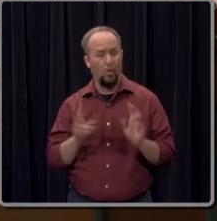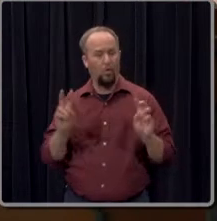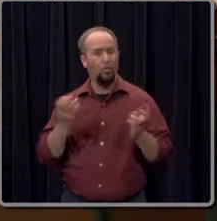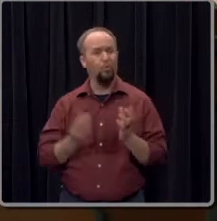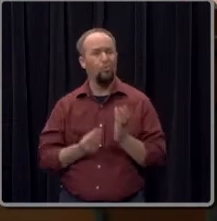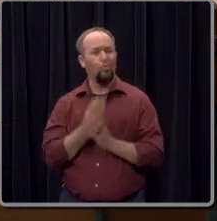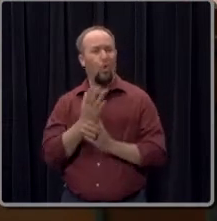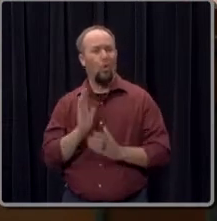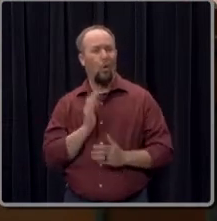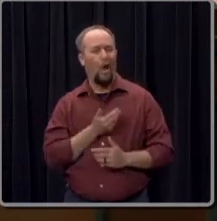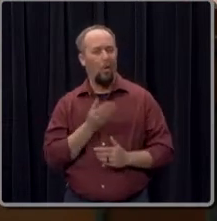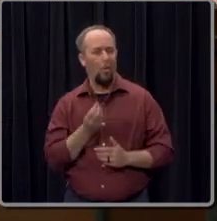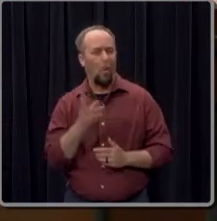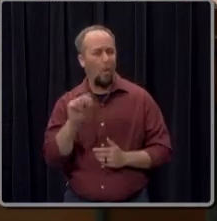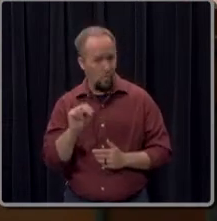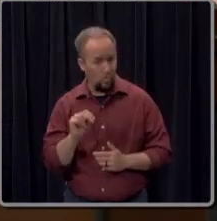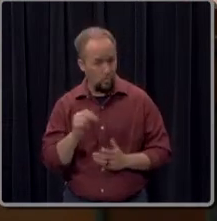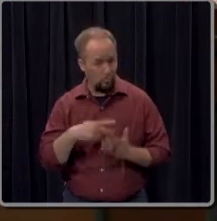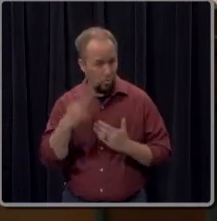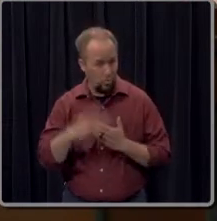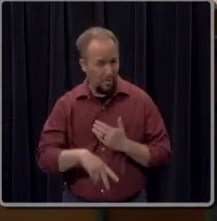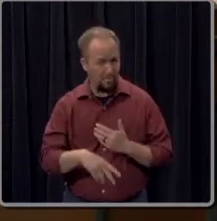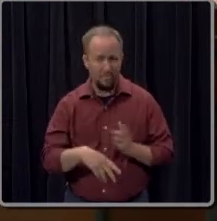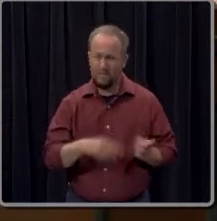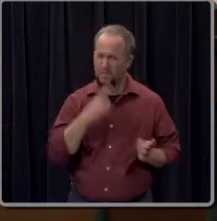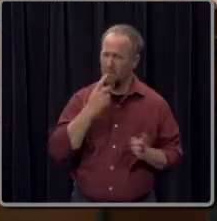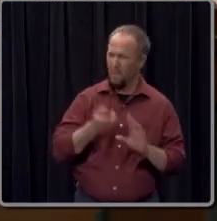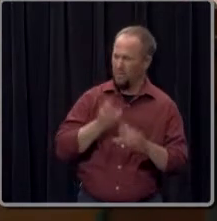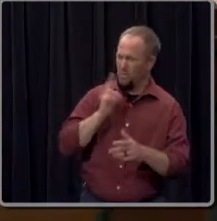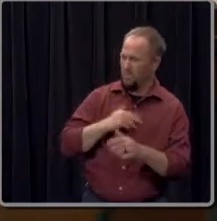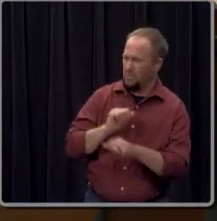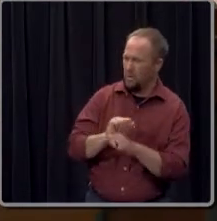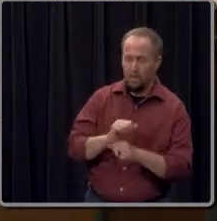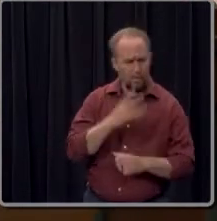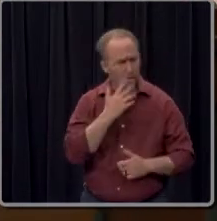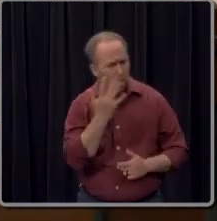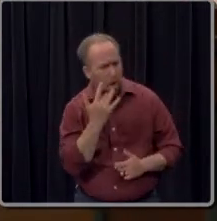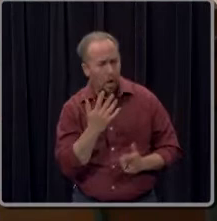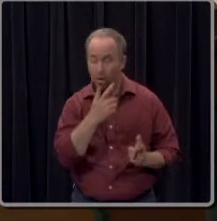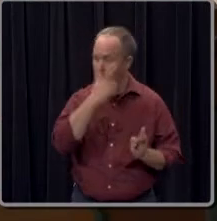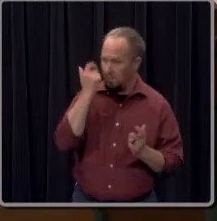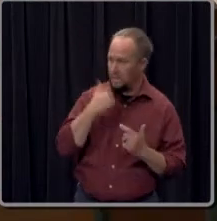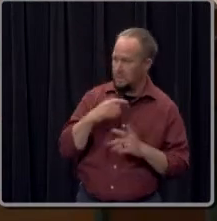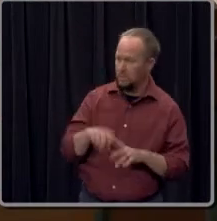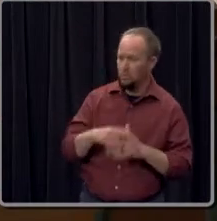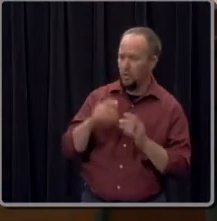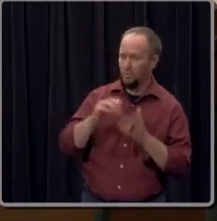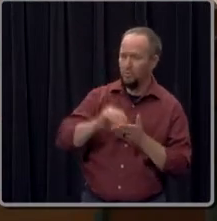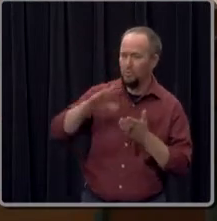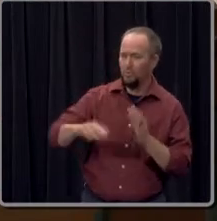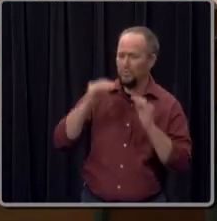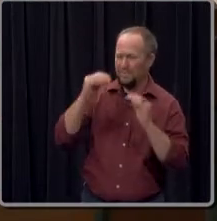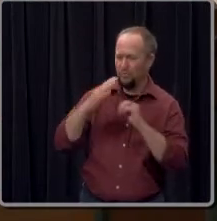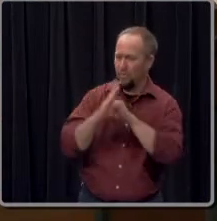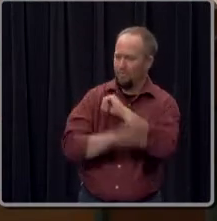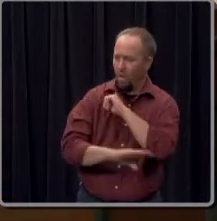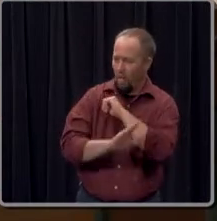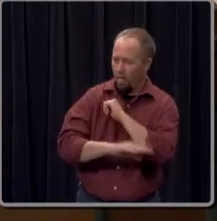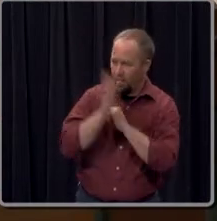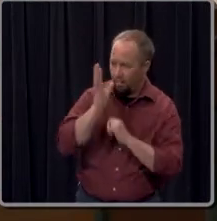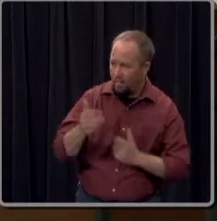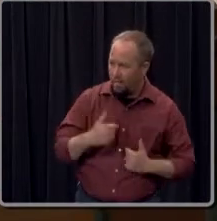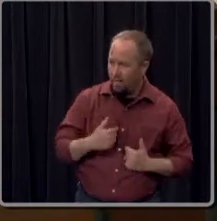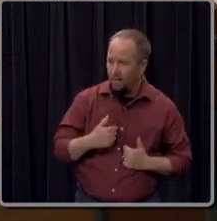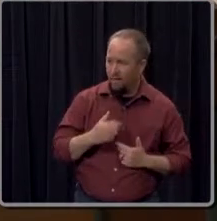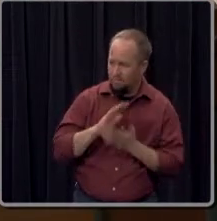Own. And she told me, "I have to quit my job." I was like, "Why?" She goes, "Well, because I start student teaching in the fall